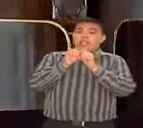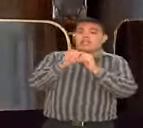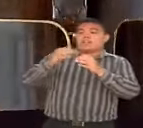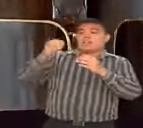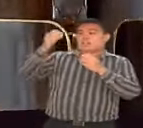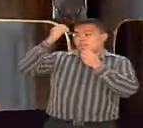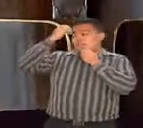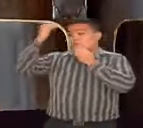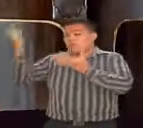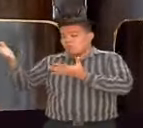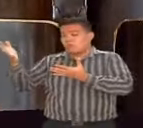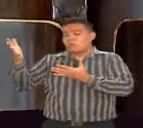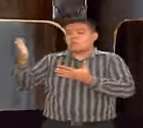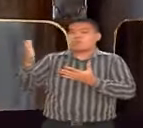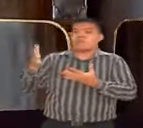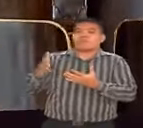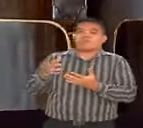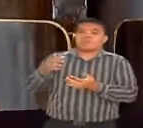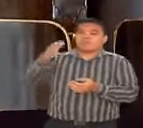na mo.